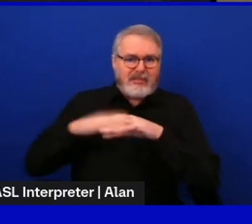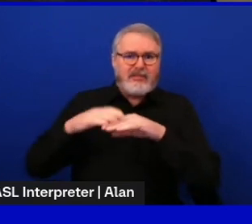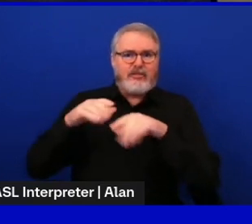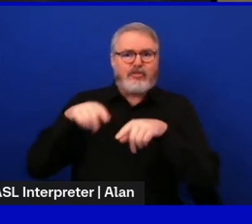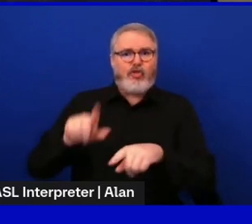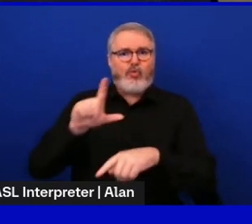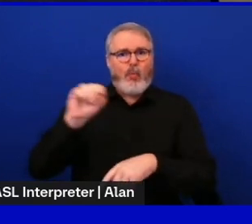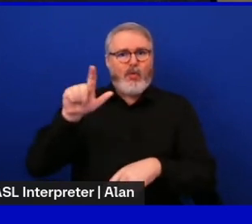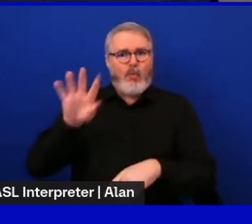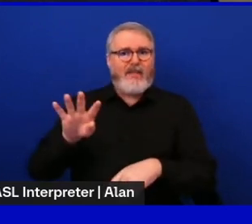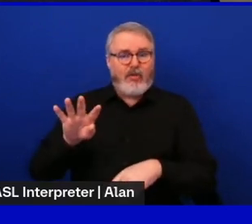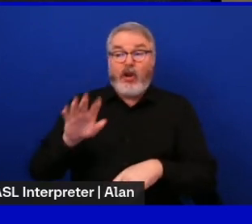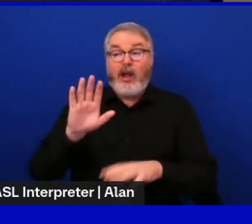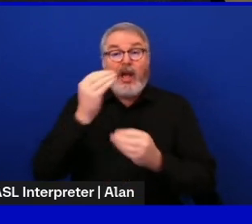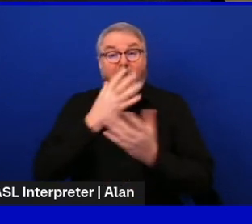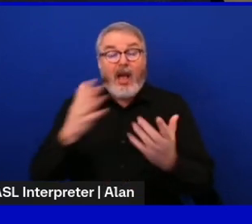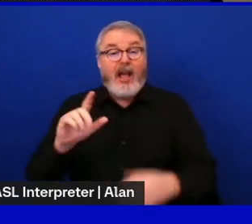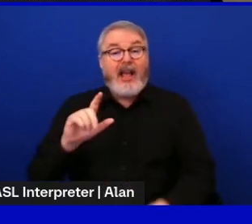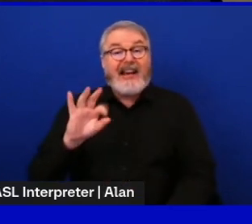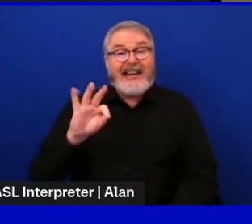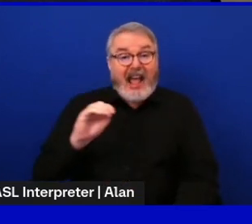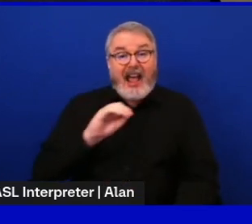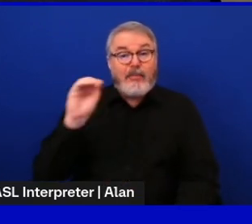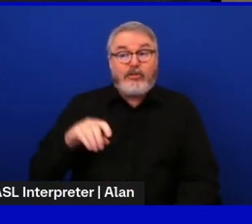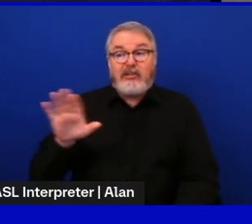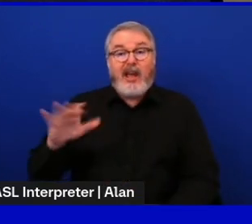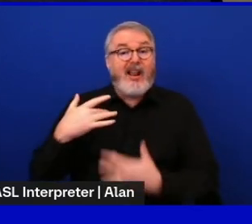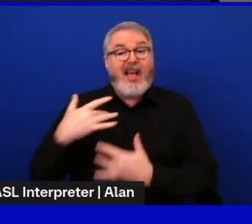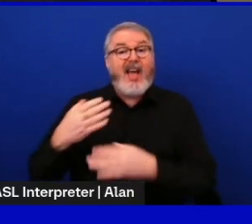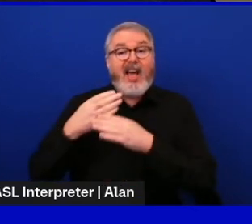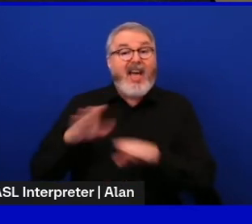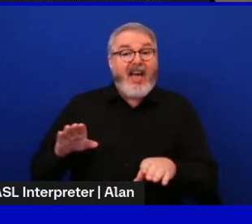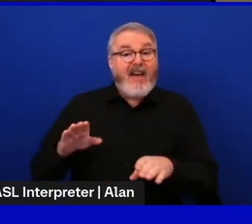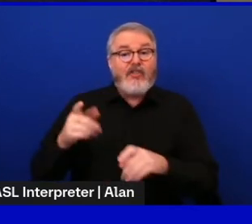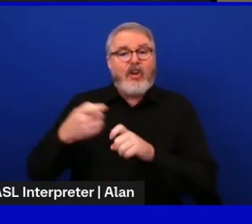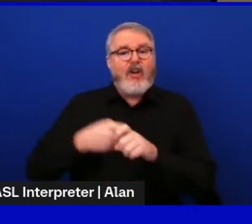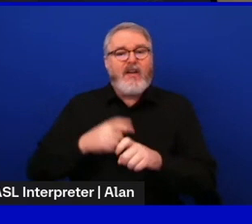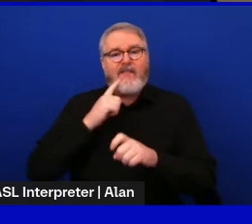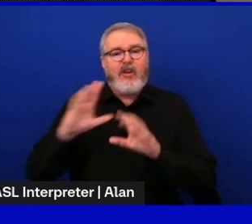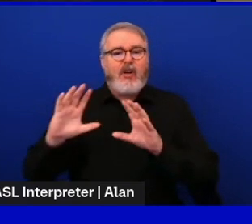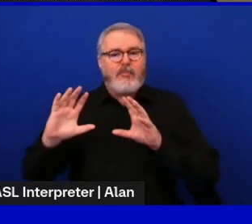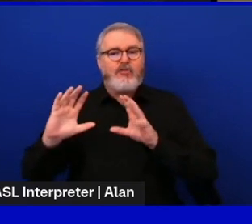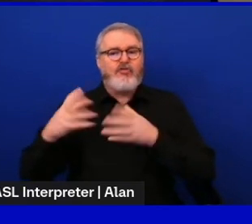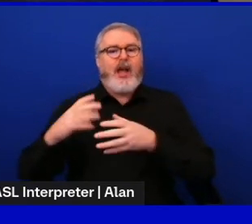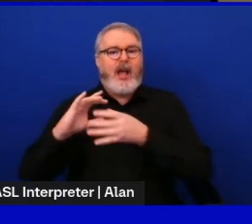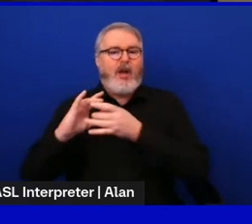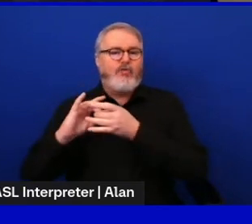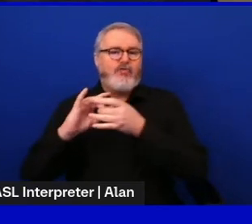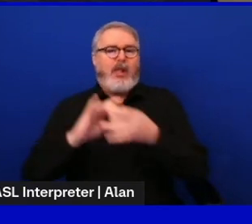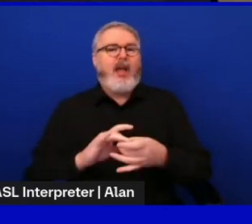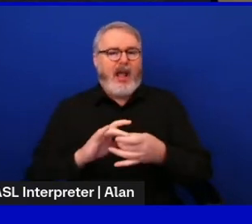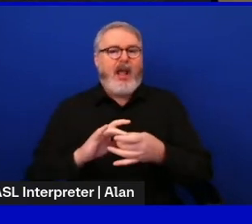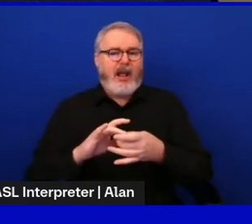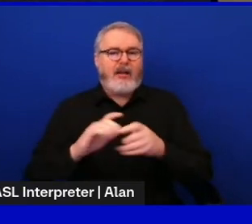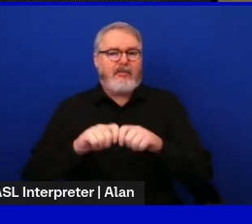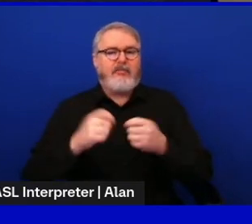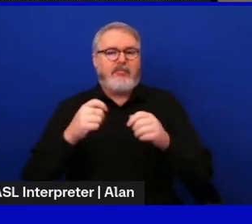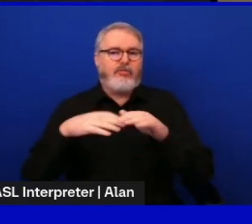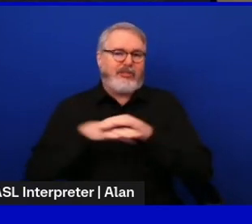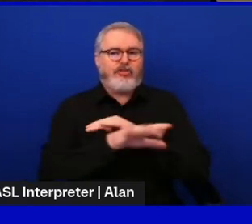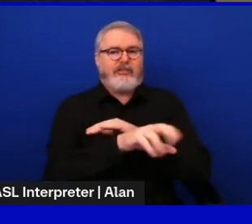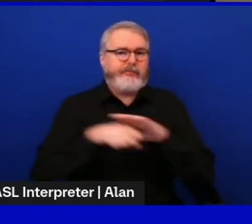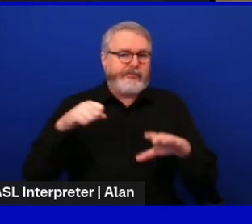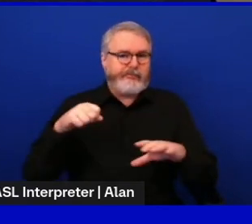the kind of average breaches actually suffer from the crowd-related breaches. And that actually covers